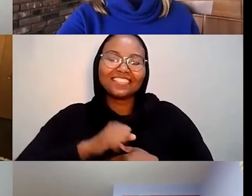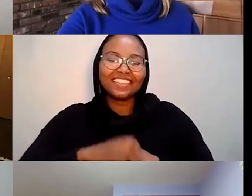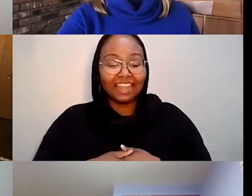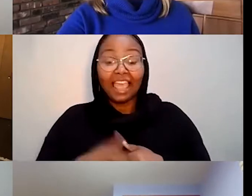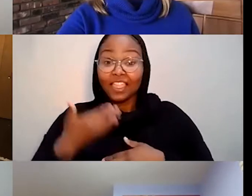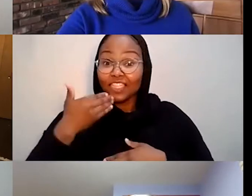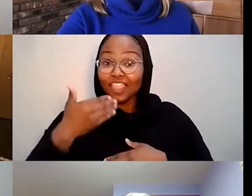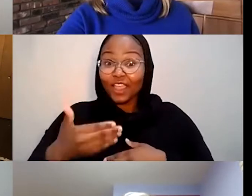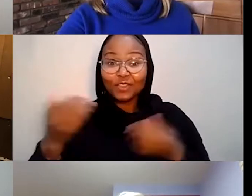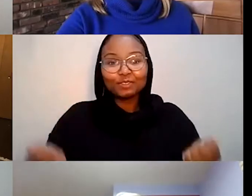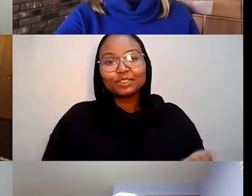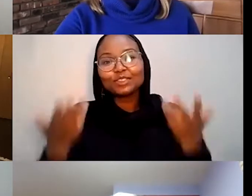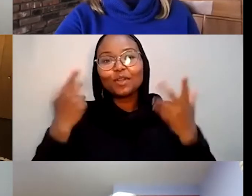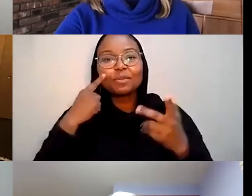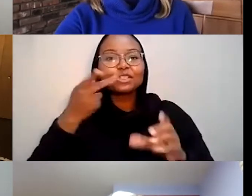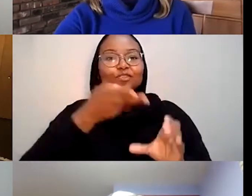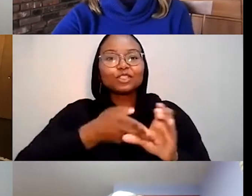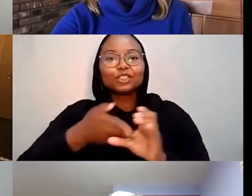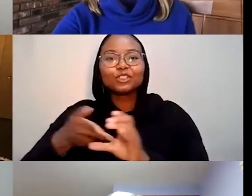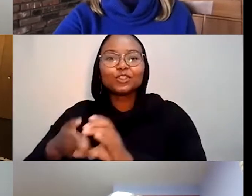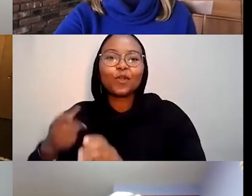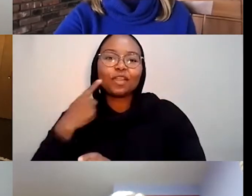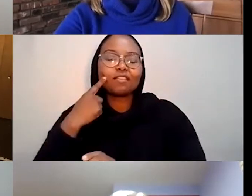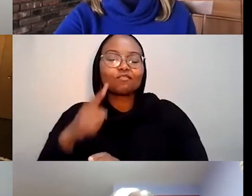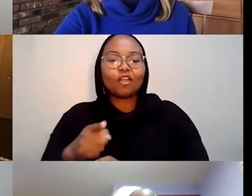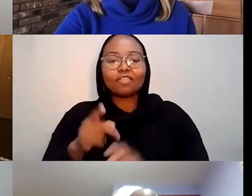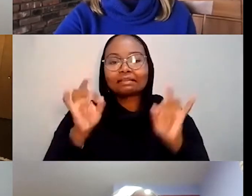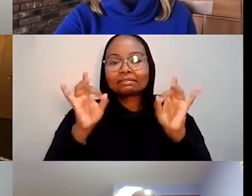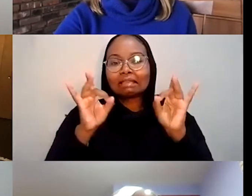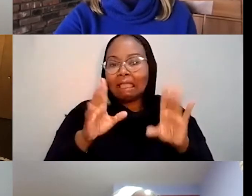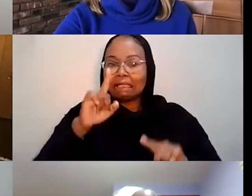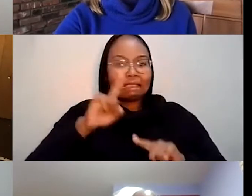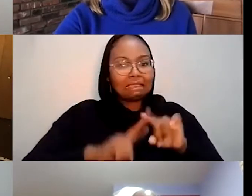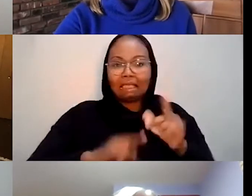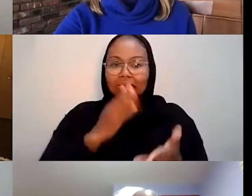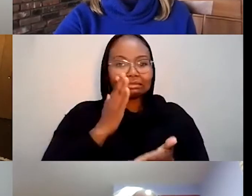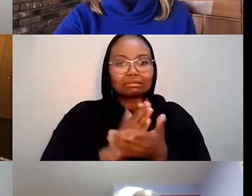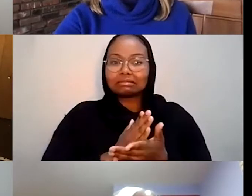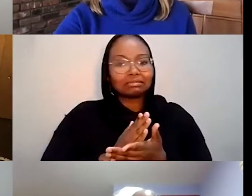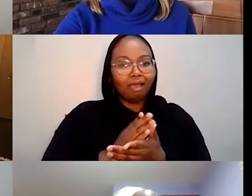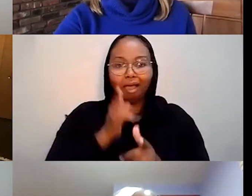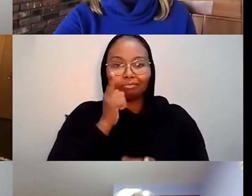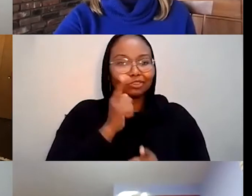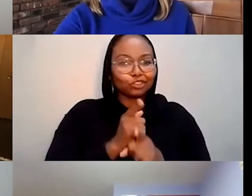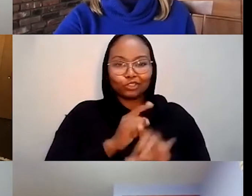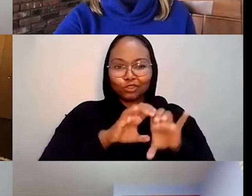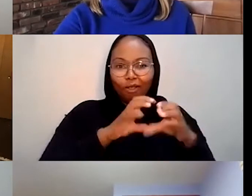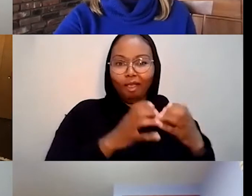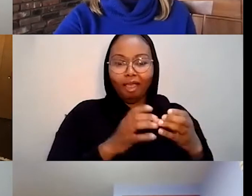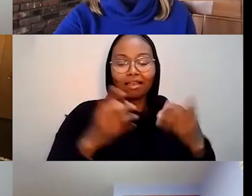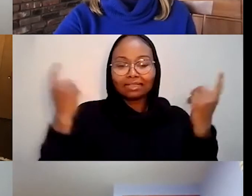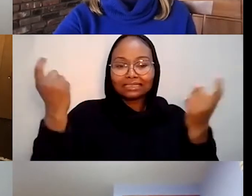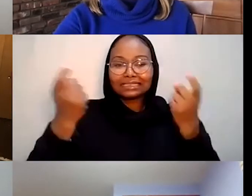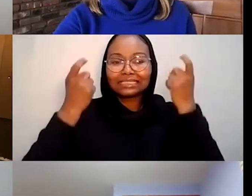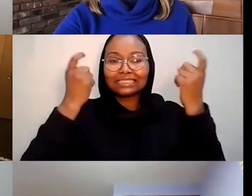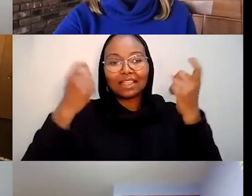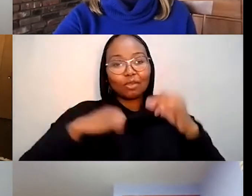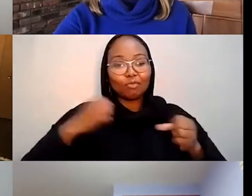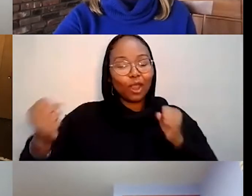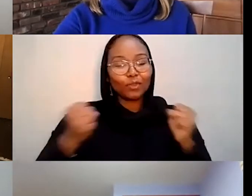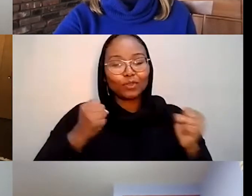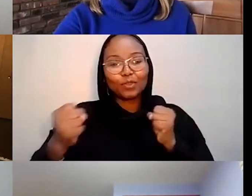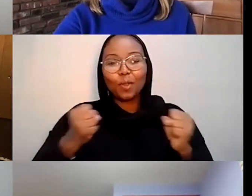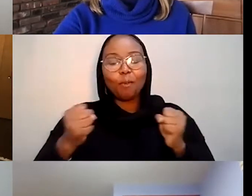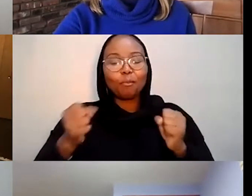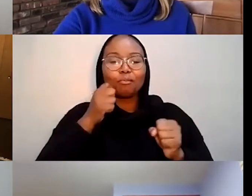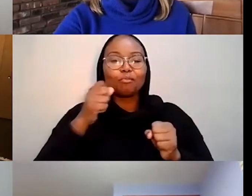you guys so much for joining us for this Hate Can't Stop a Sisterhood, celebrating bold women and activism from the Stranger Sisters Social Impact